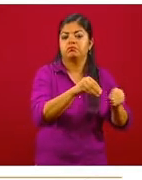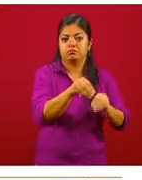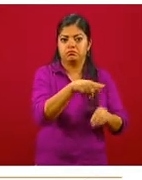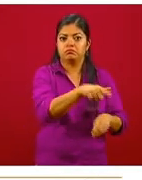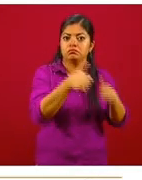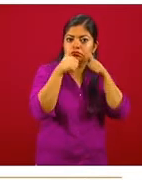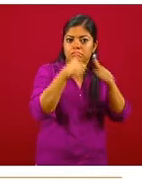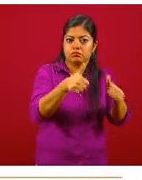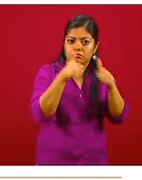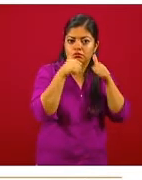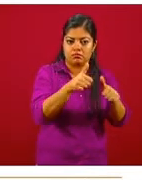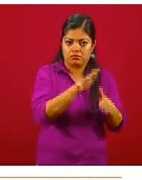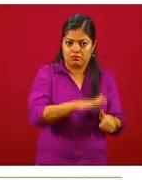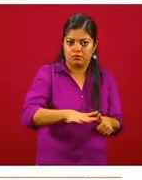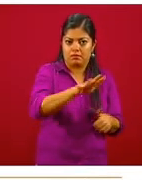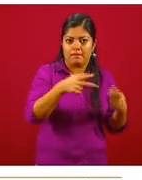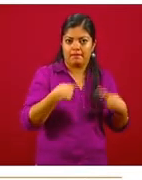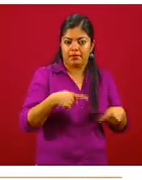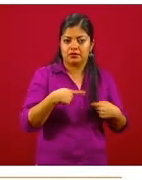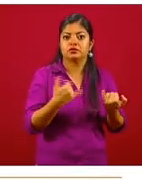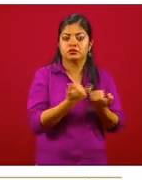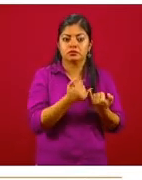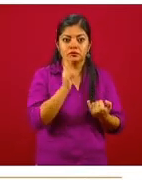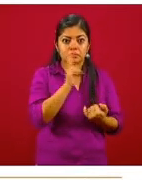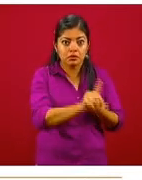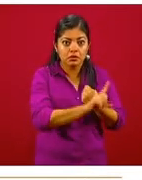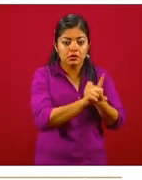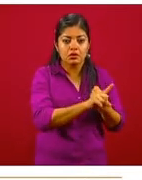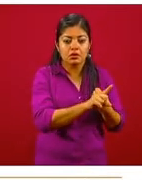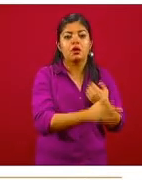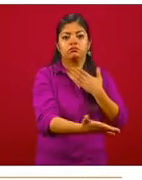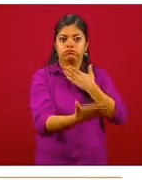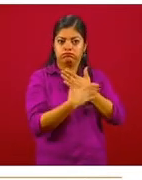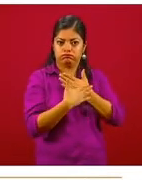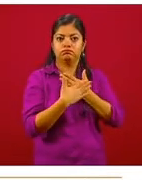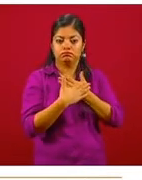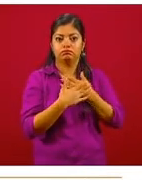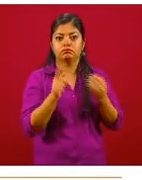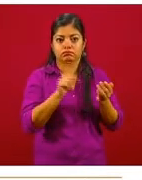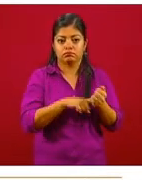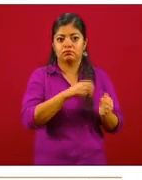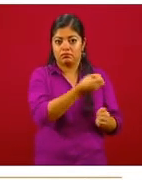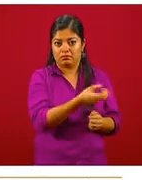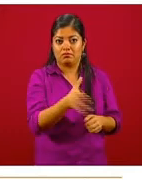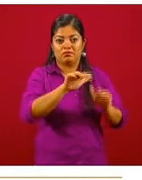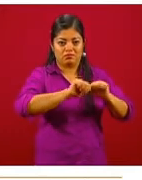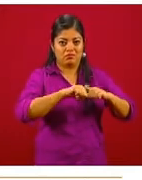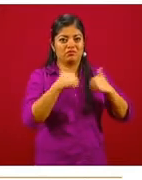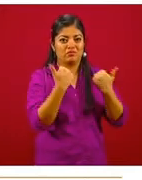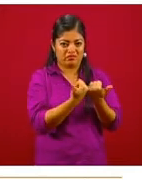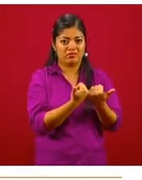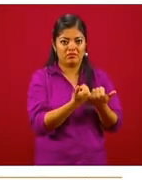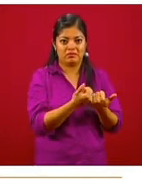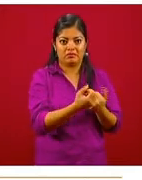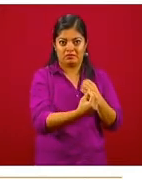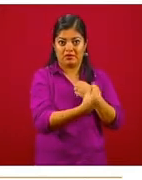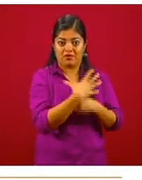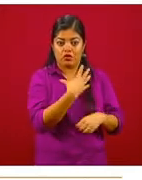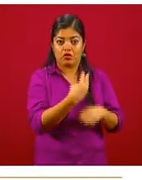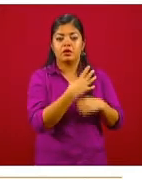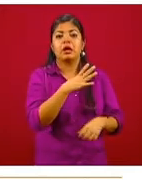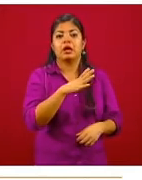providing information and helping us to attend to this population. Based on the information that we're getting from